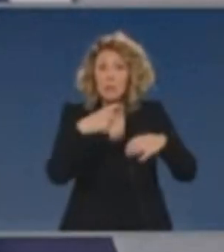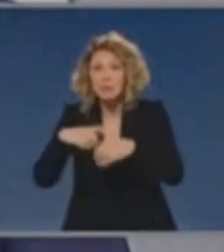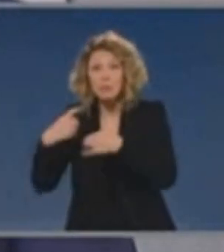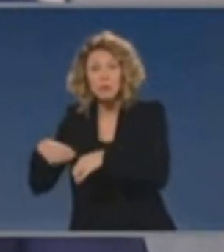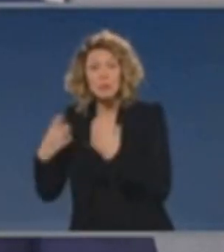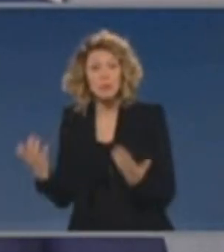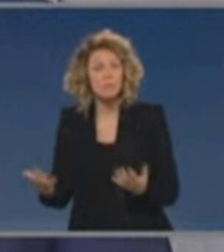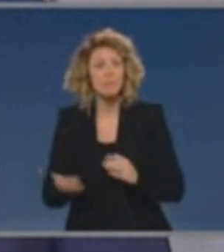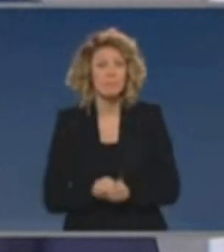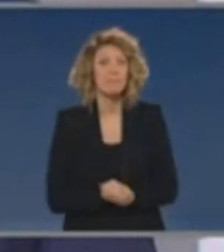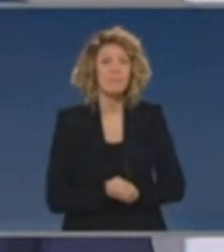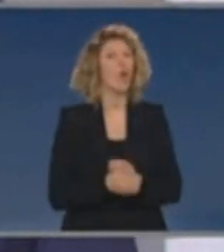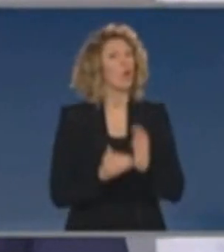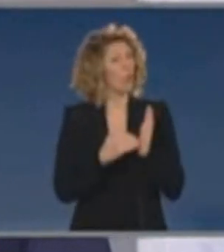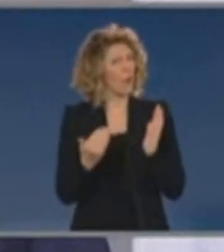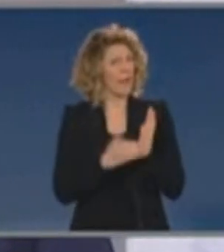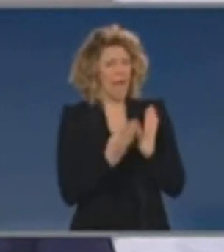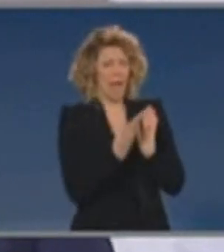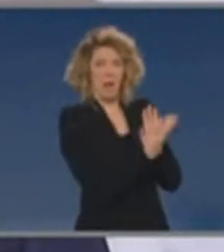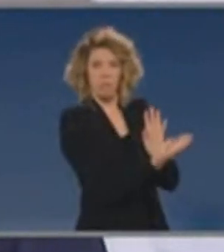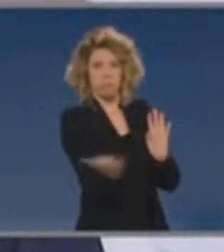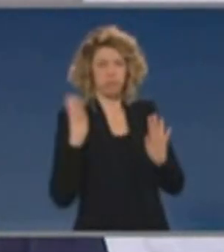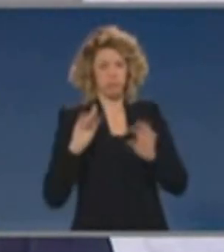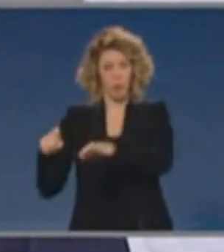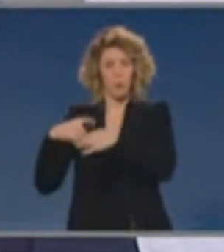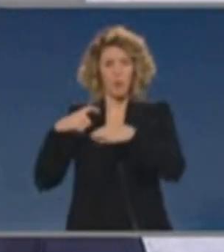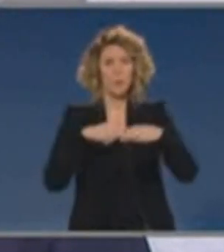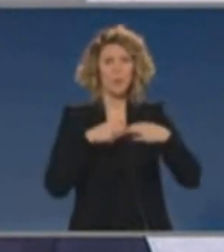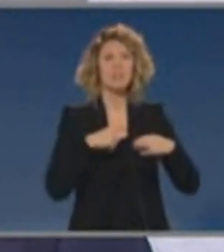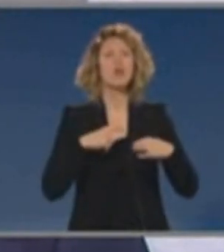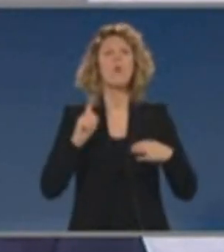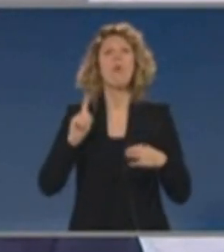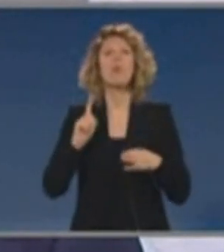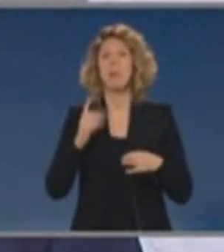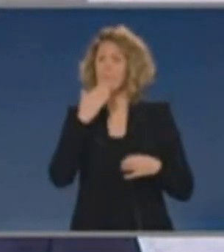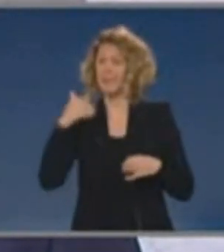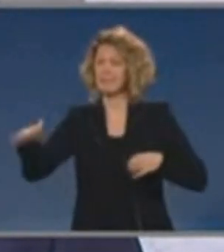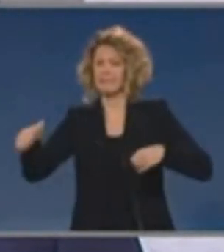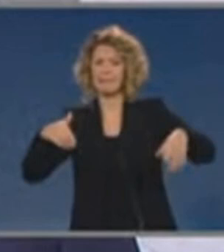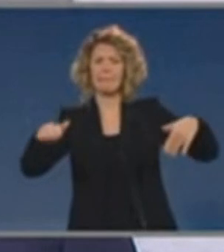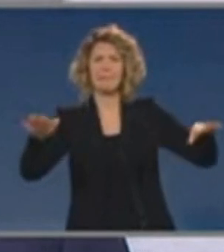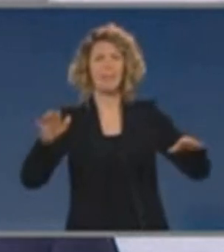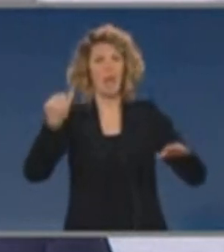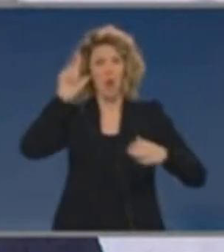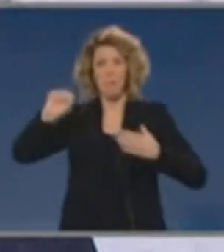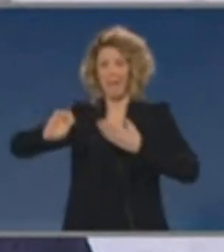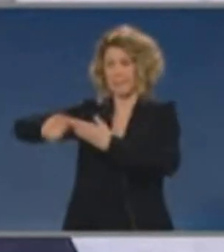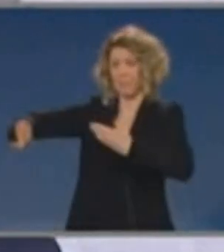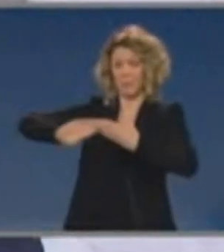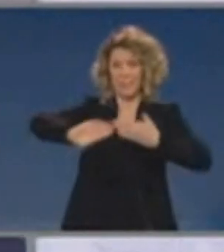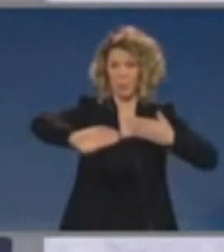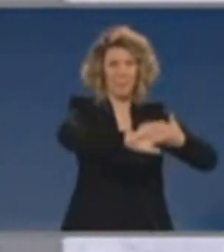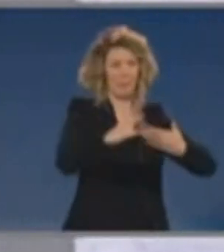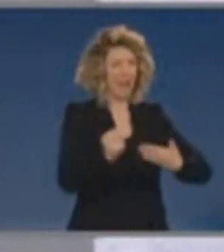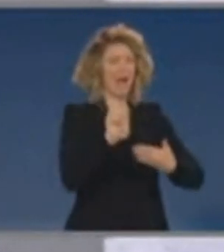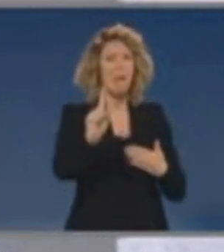Jono. There's one new rule around the press gallery, not just social distancing, but everyone's got to keep off the grass, okay? People have got to keep off the grass.